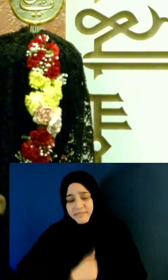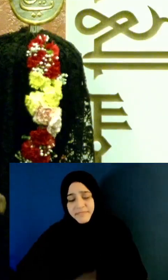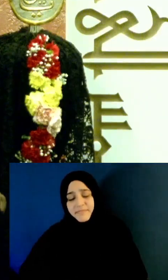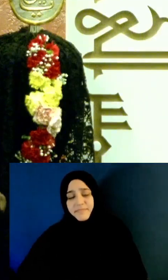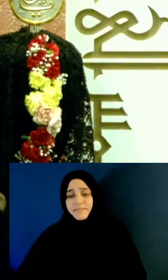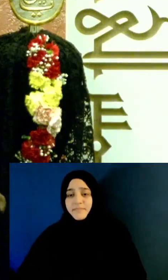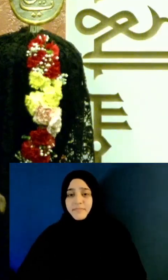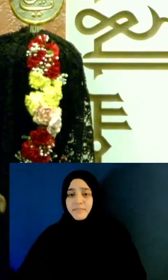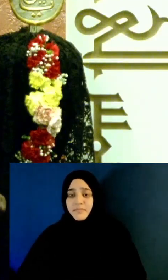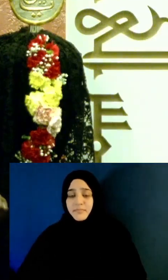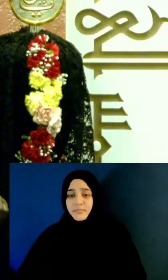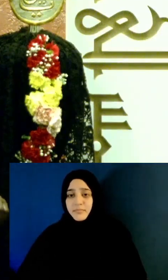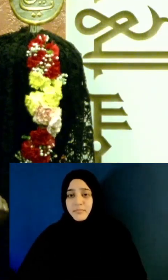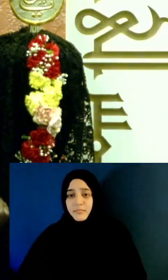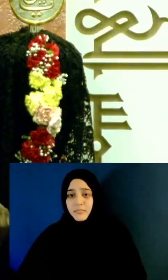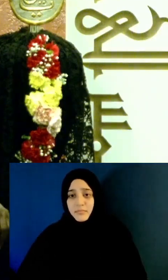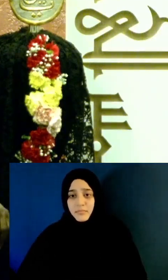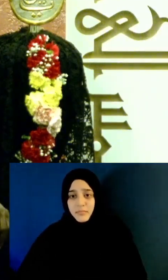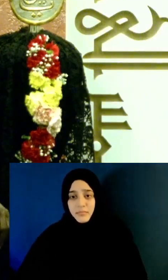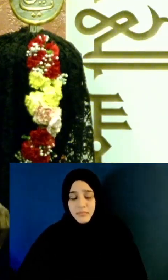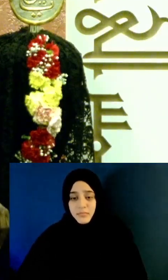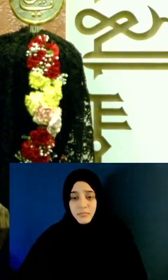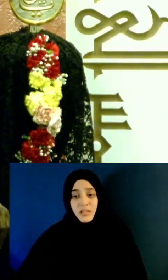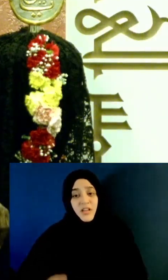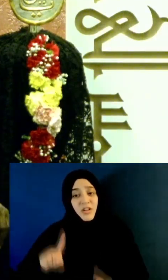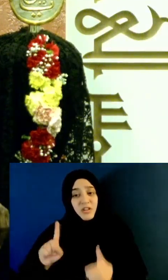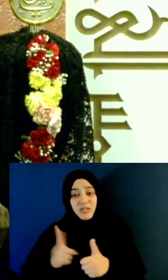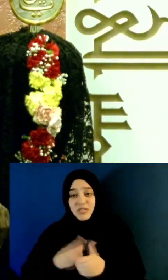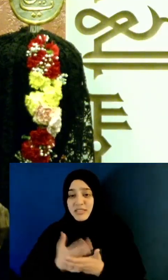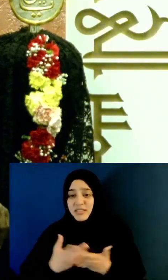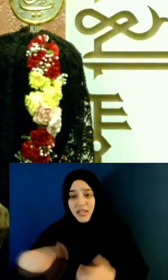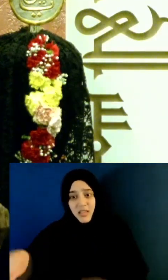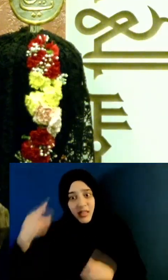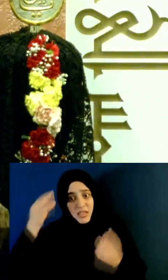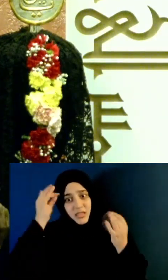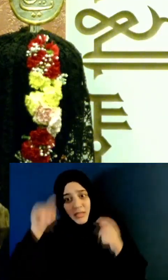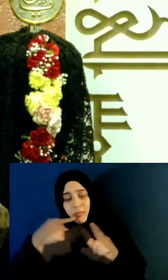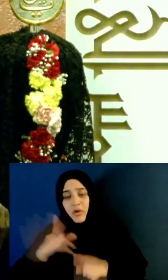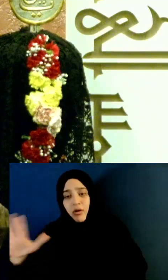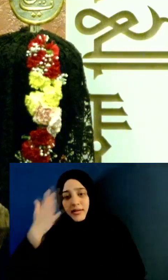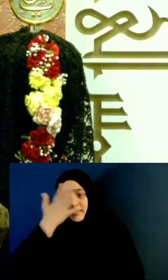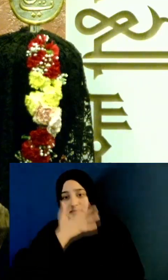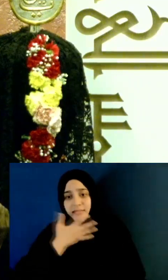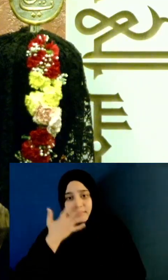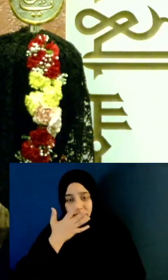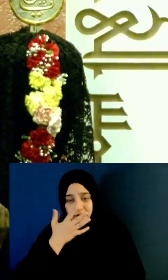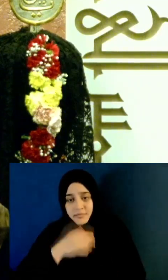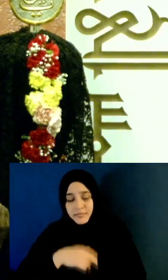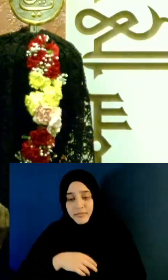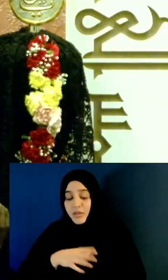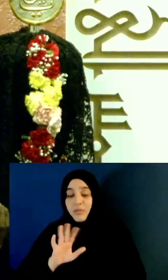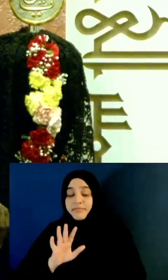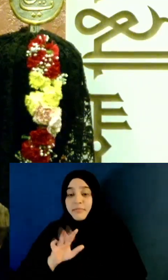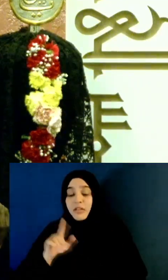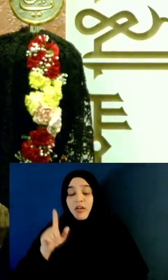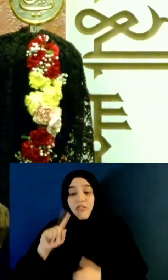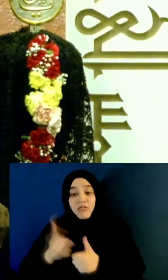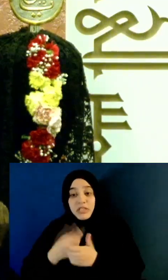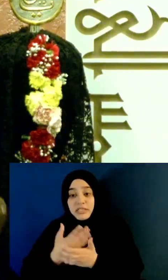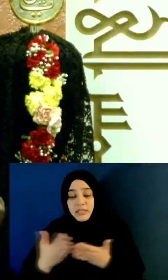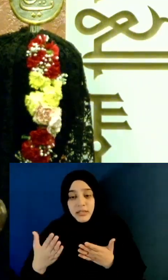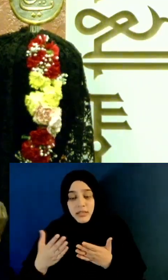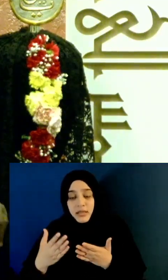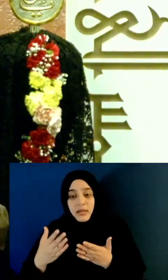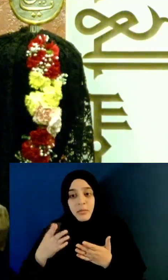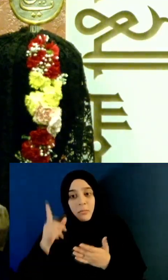The first teacher for children are their parents. If parents are not serious, children are going to grow not being